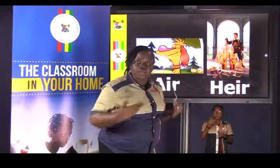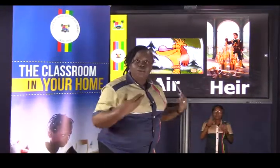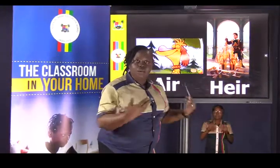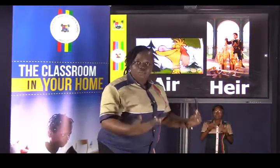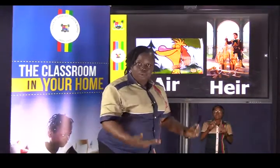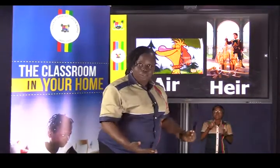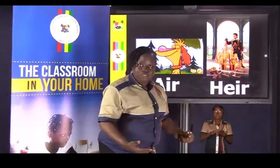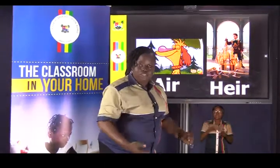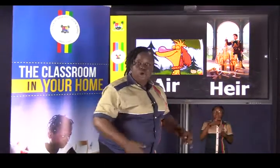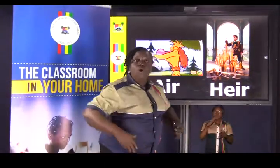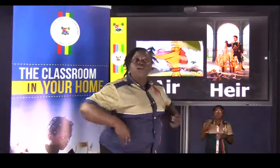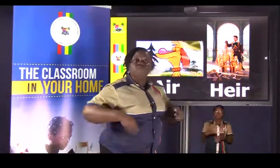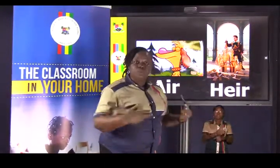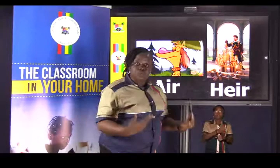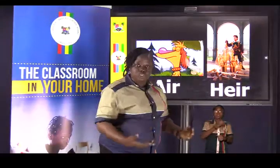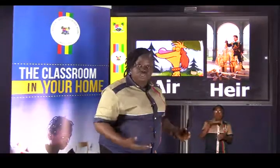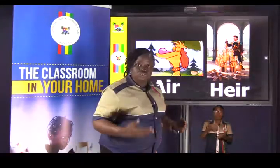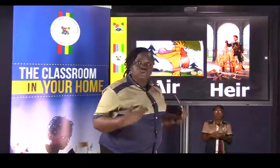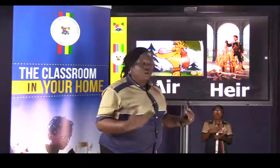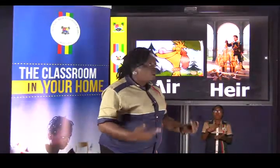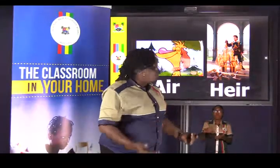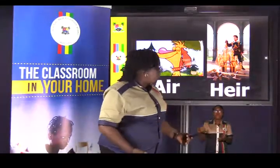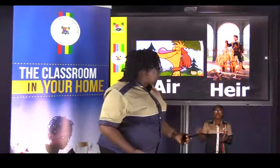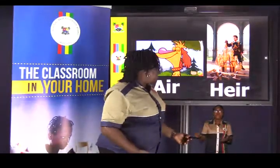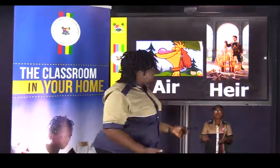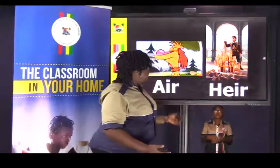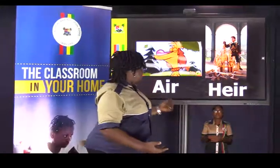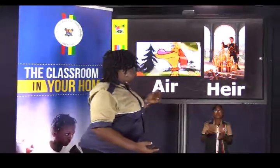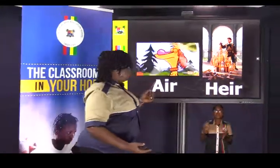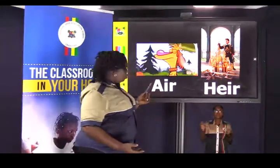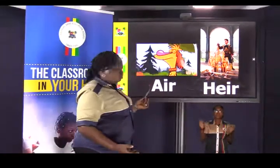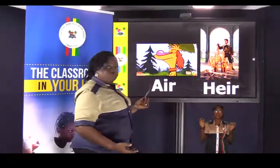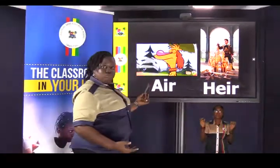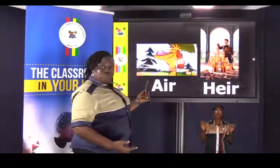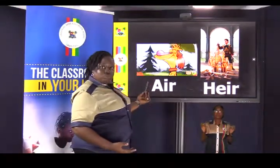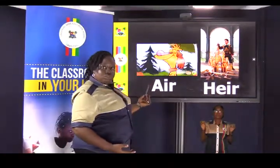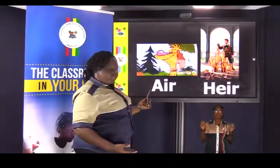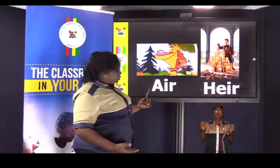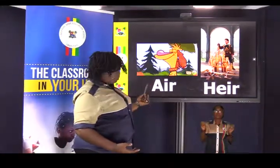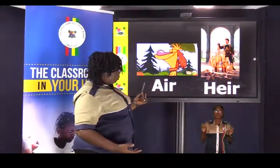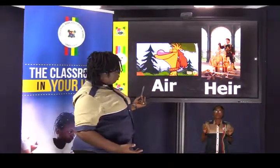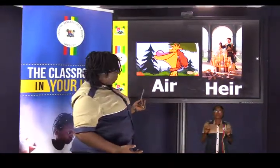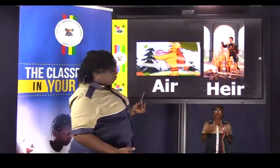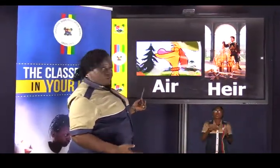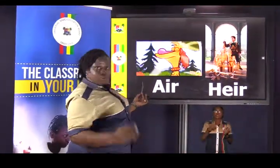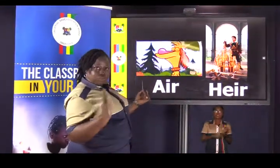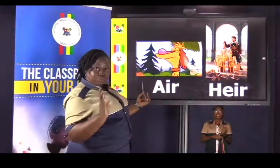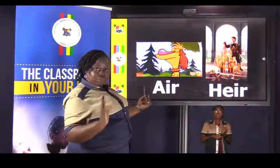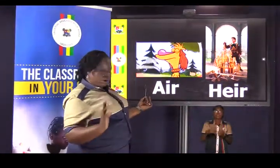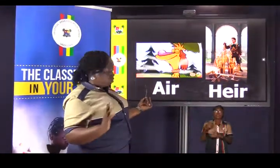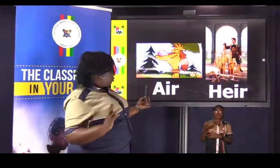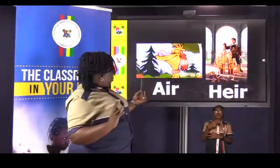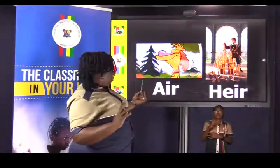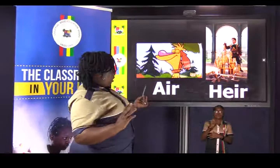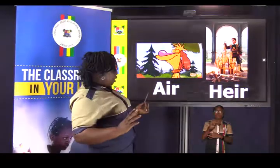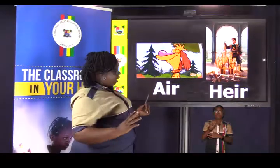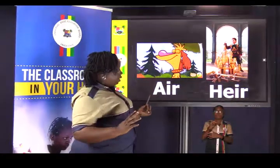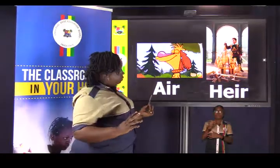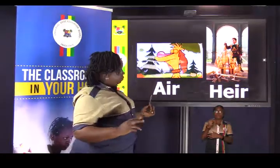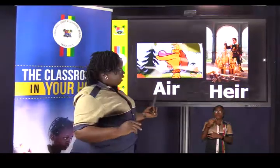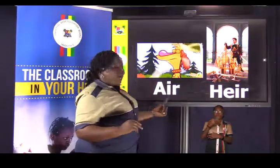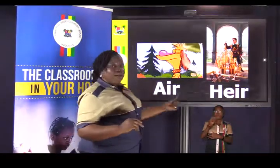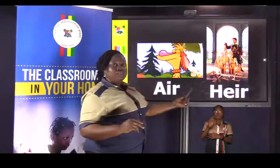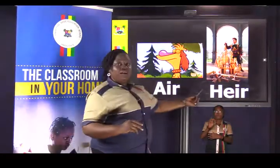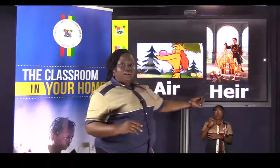inherit the property or even the position of the father. So the homophones, number one,